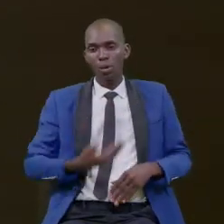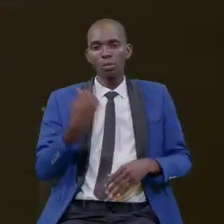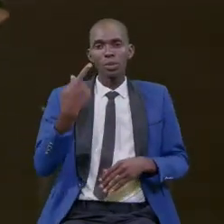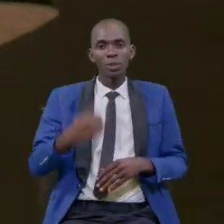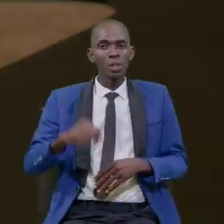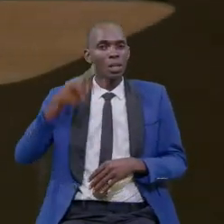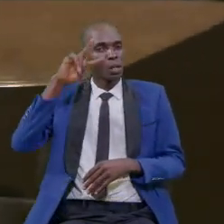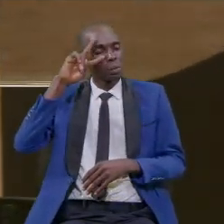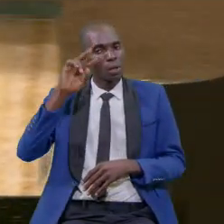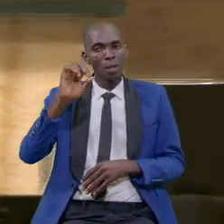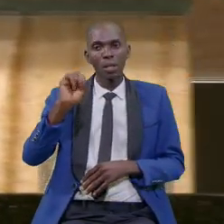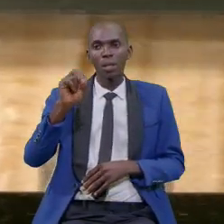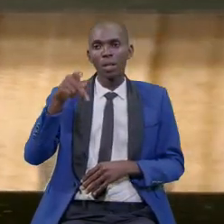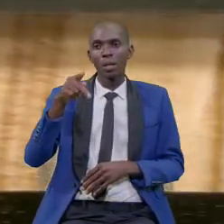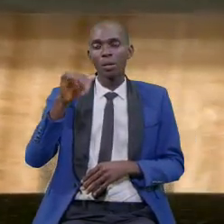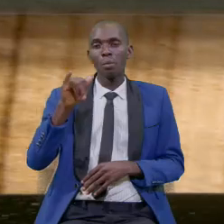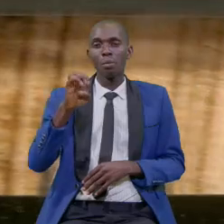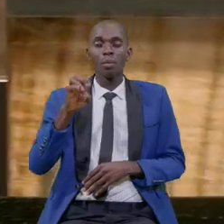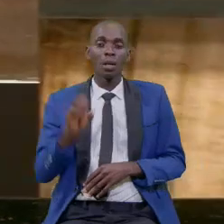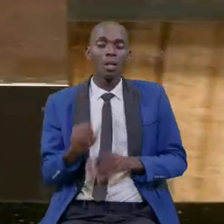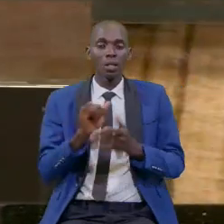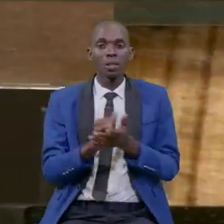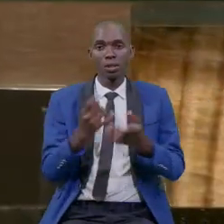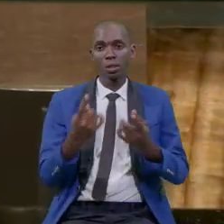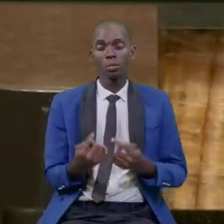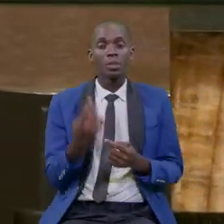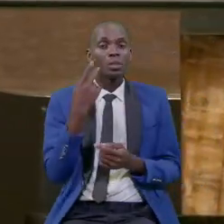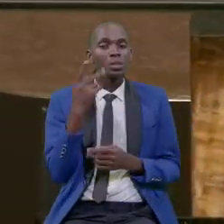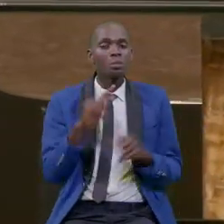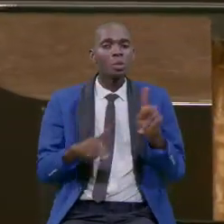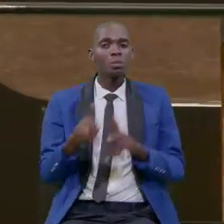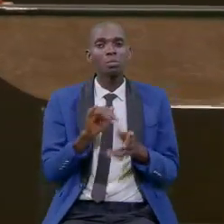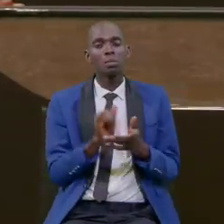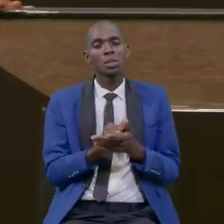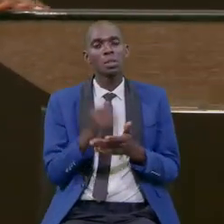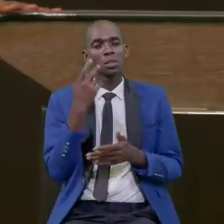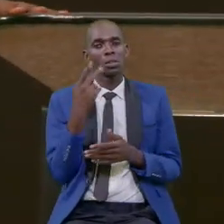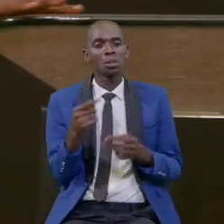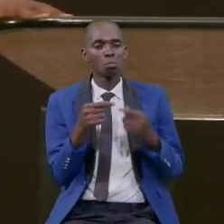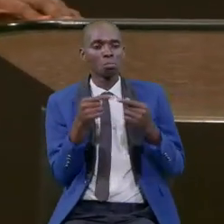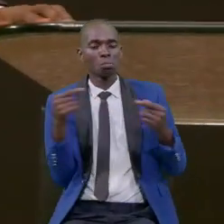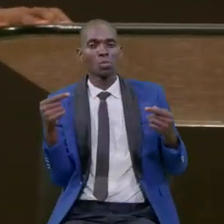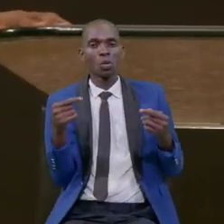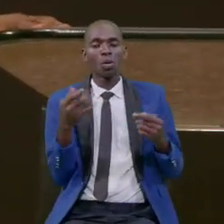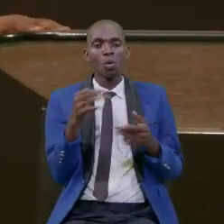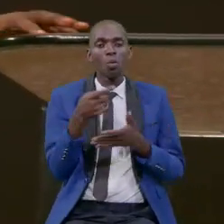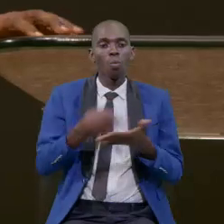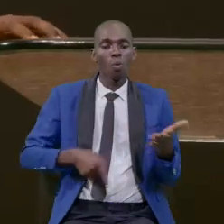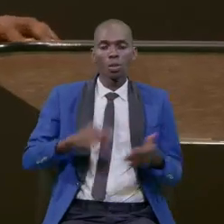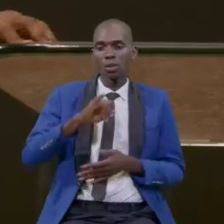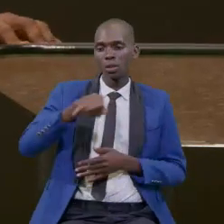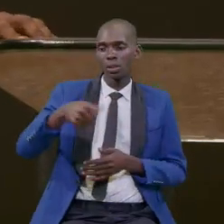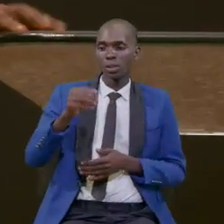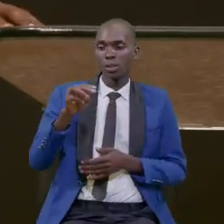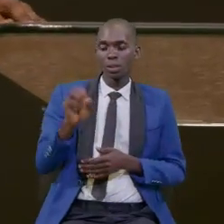there's contradiction or opposition, or that what James wrote was